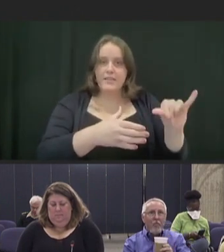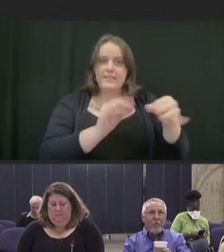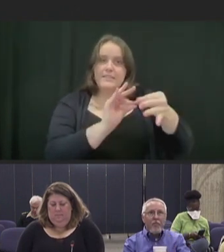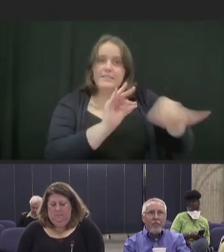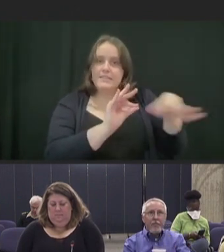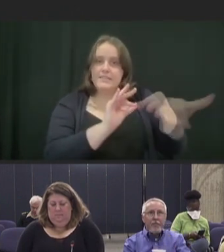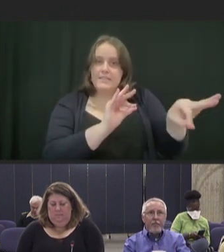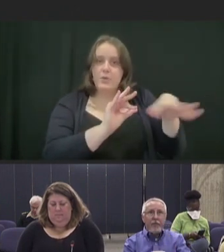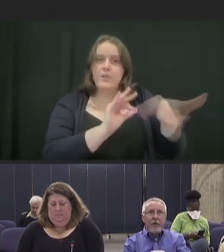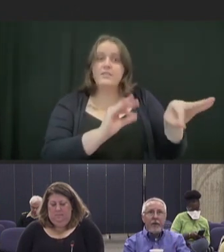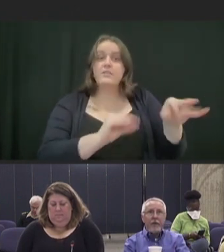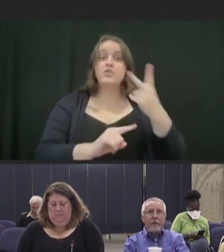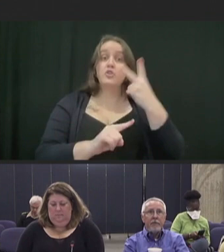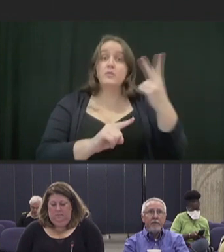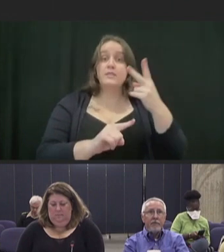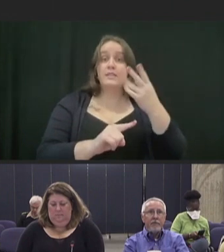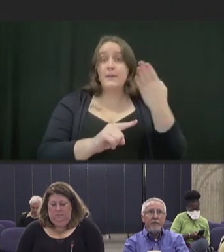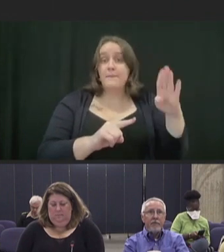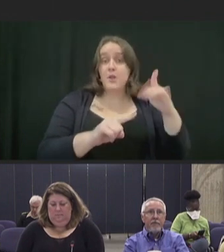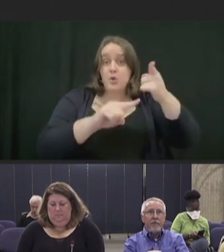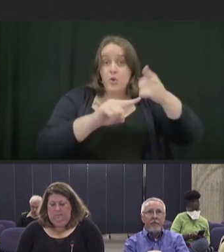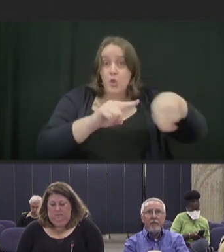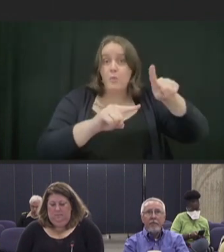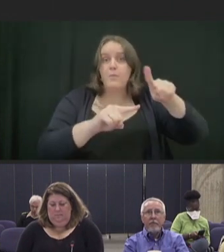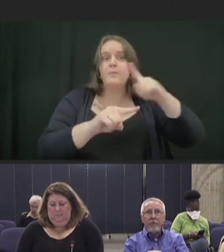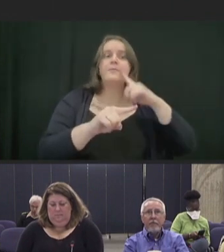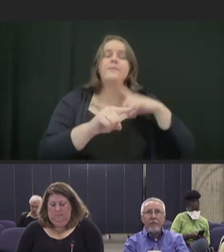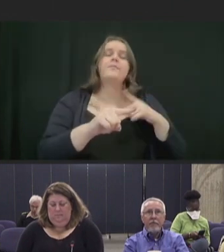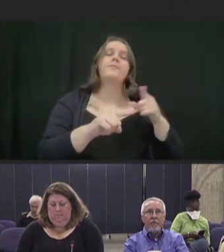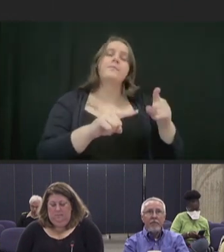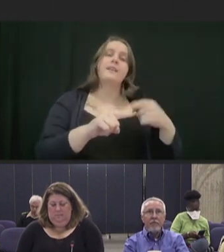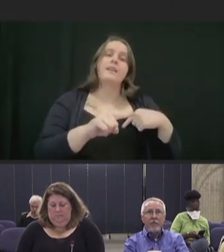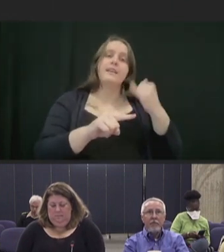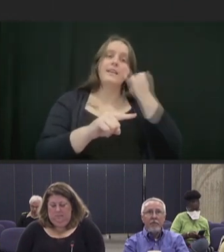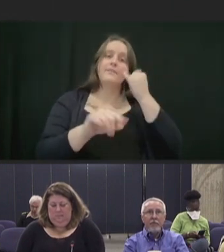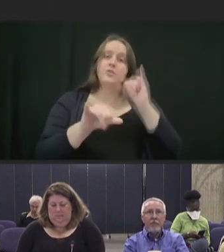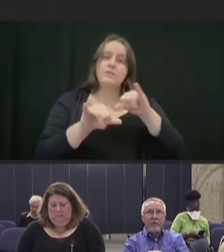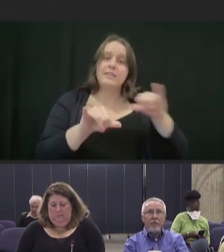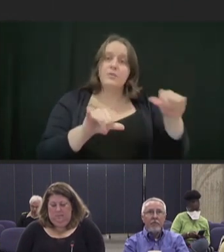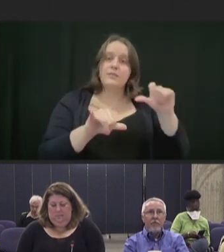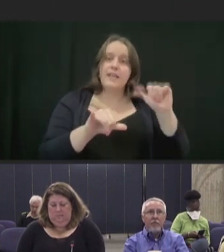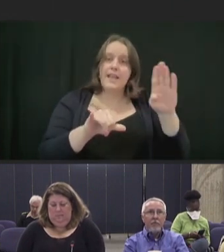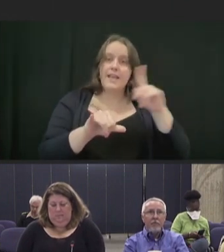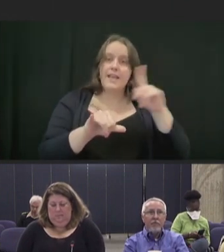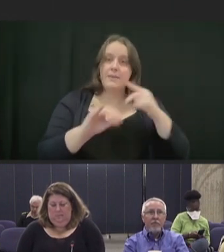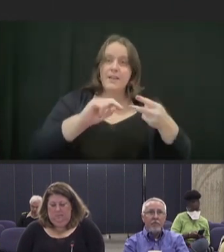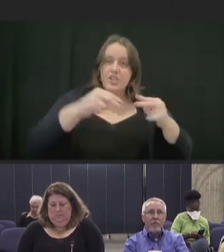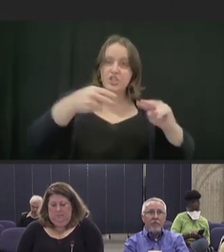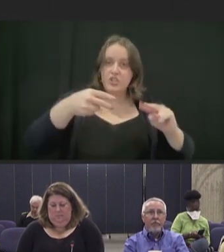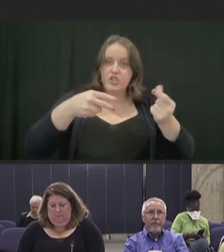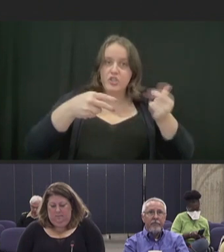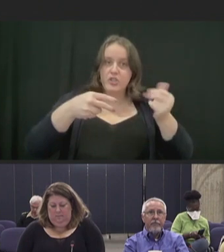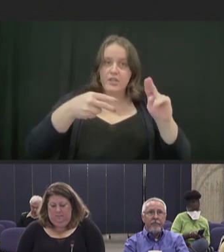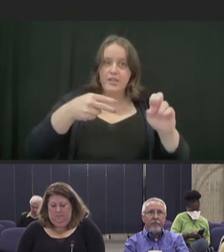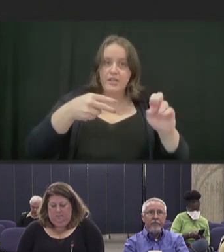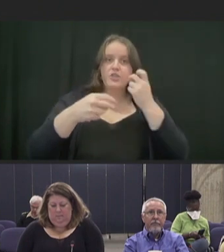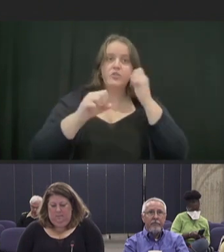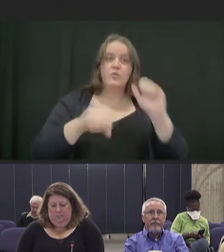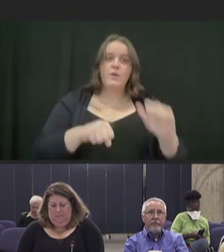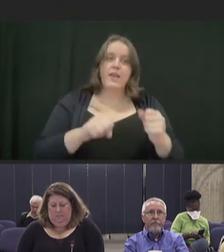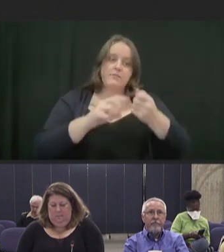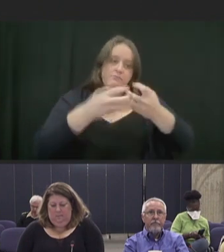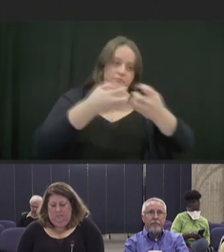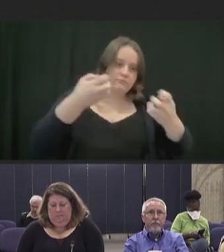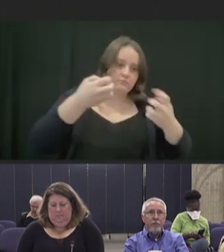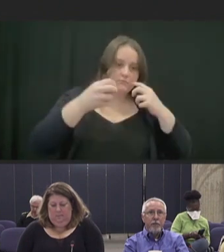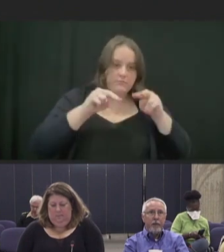loop, if you sequence the antibody gene in a B cell, you can look at the HCDR3 sequence and see if it has this